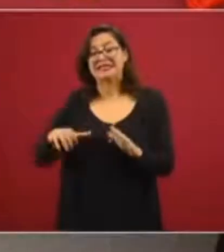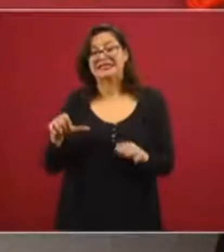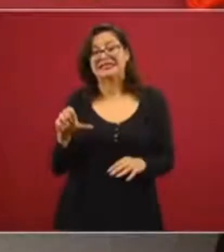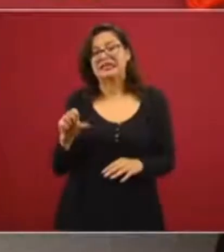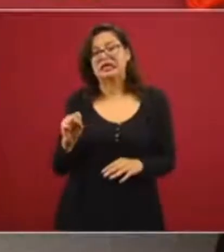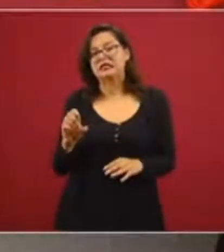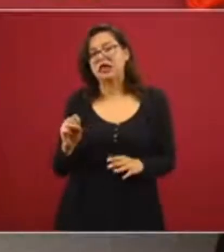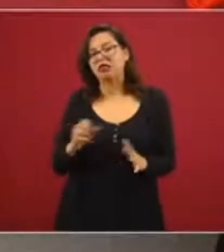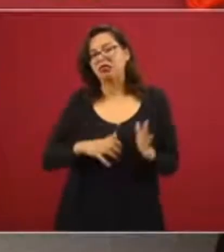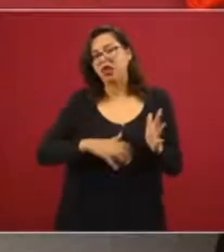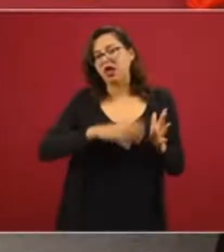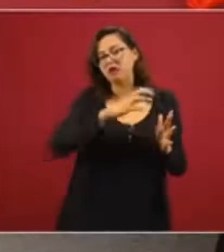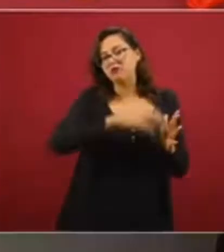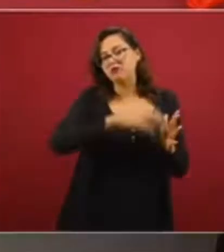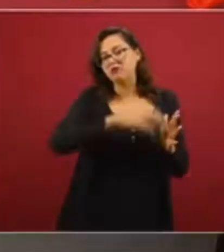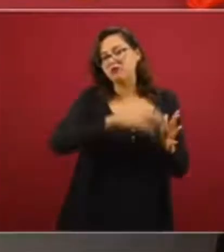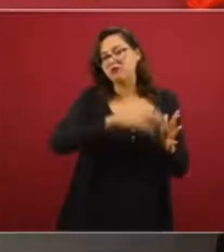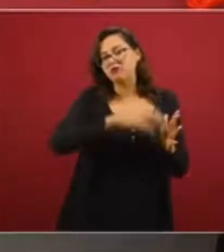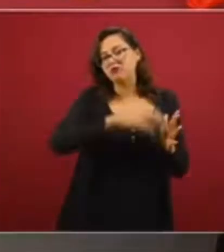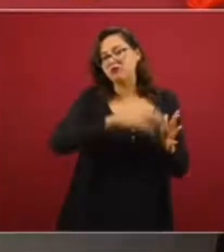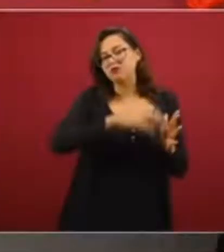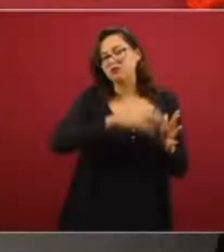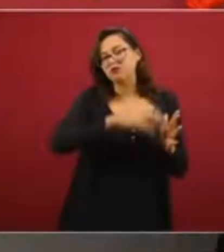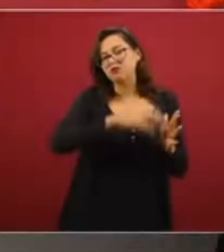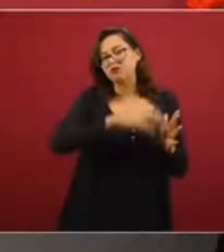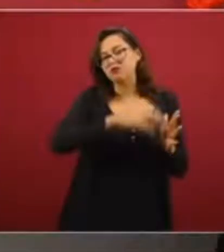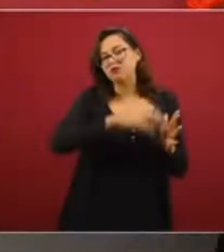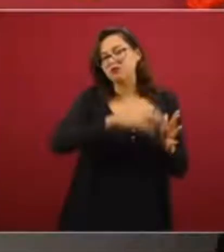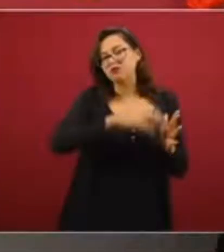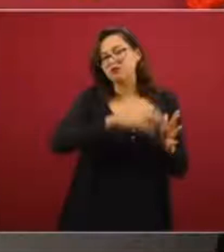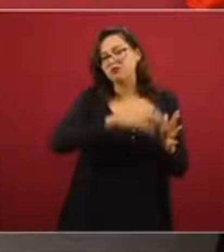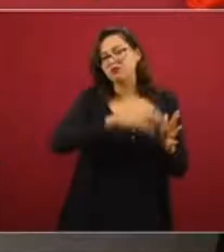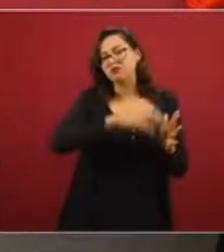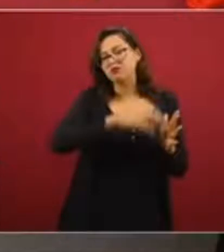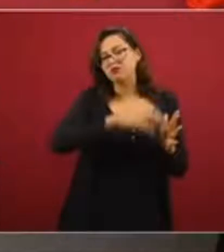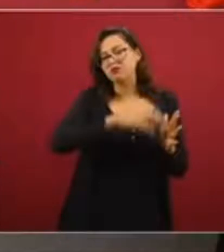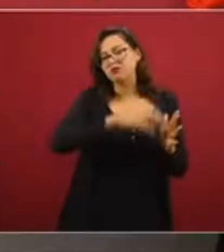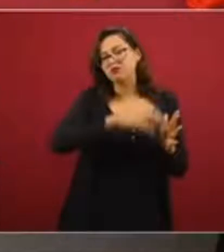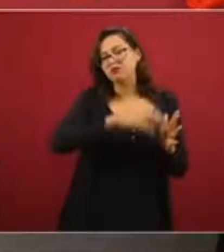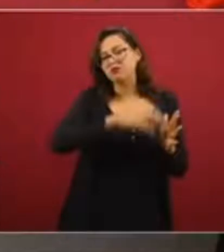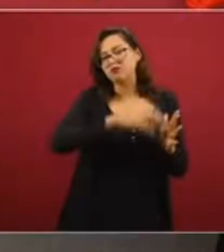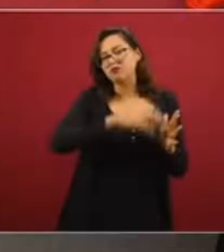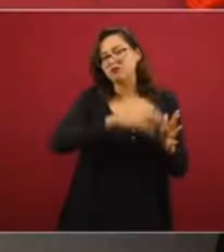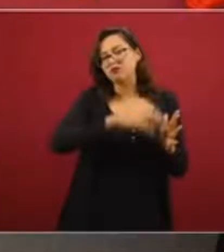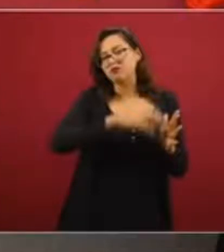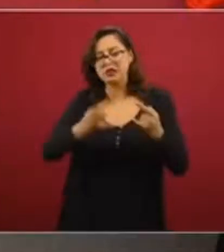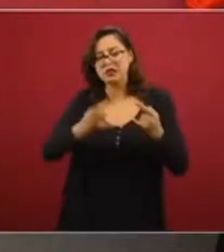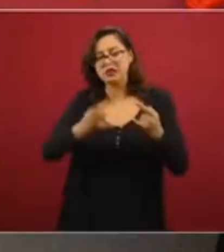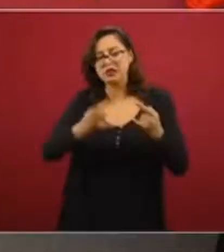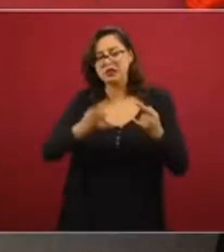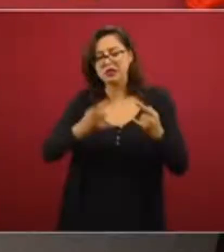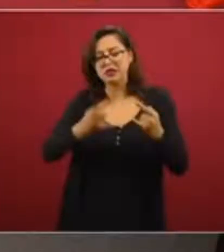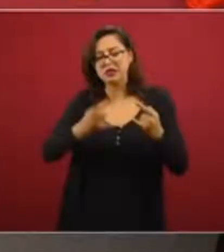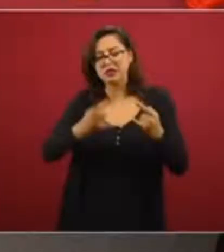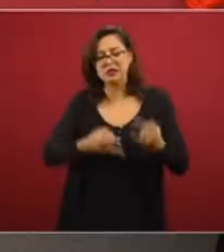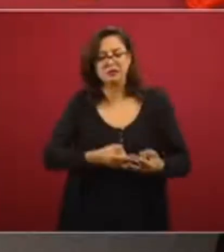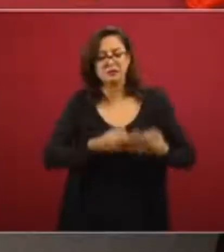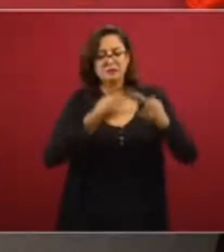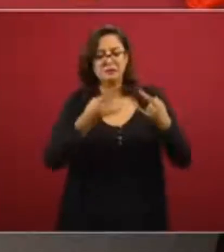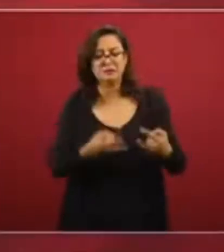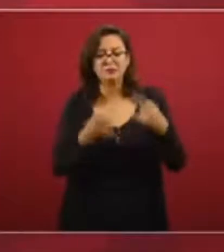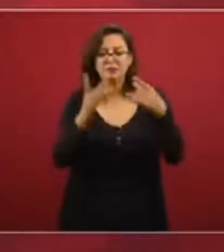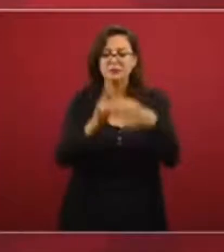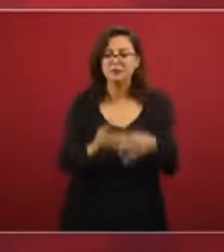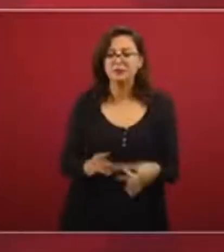el relato with 60 pages of declaration